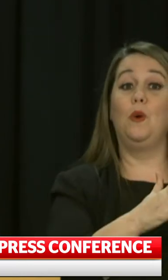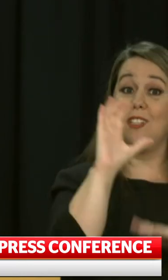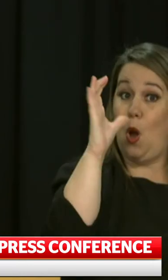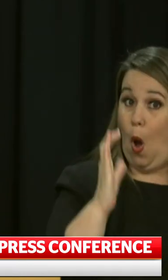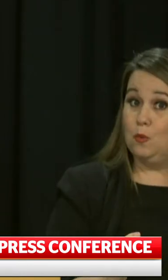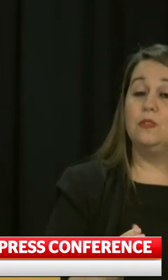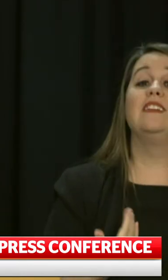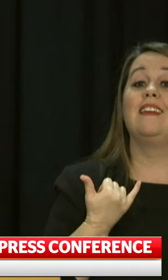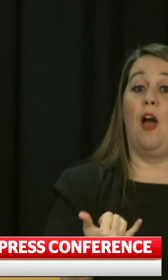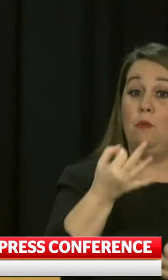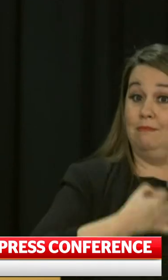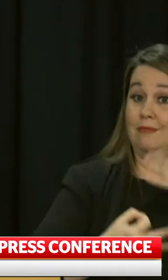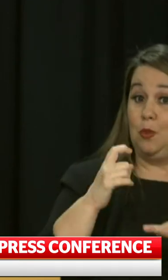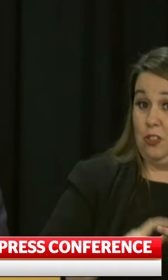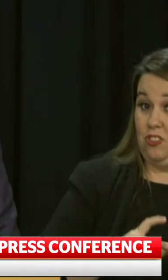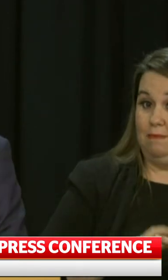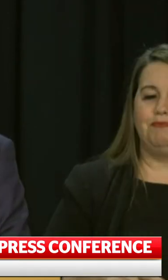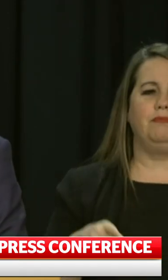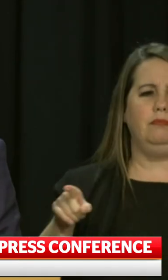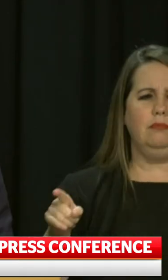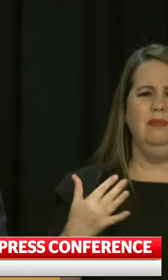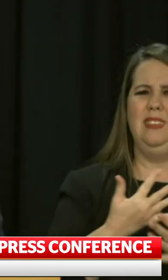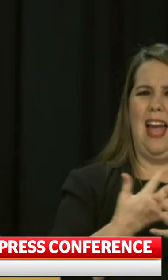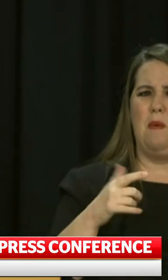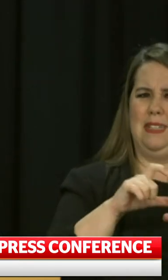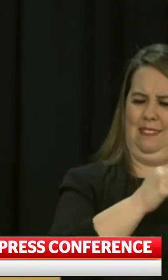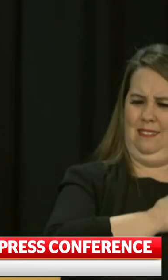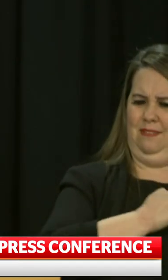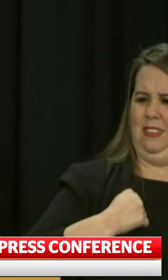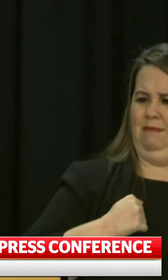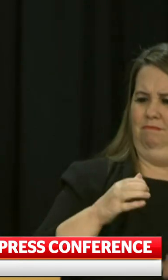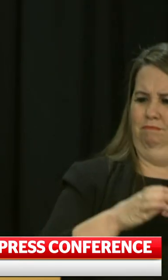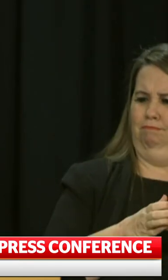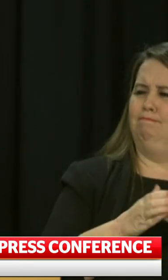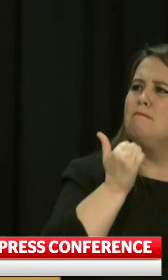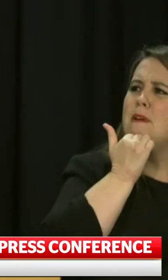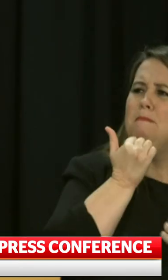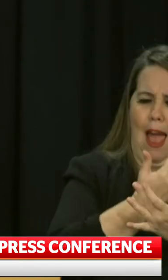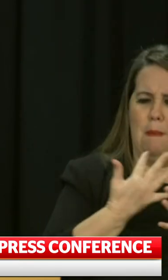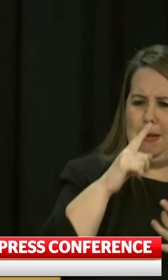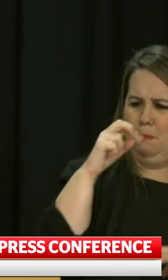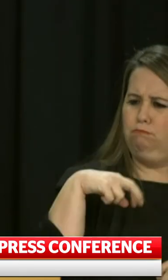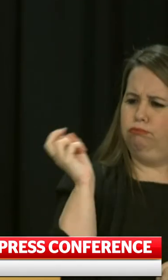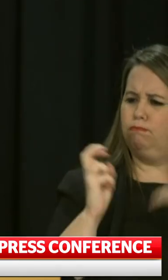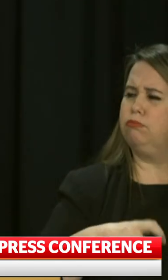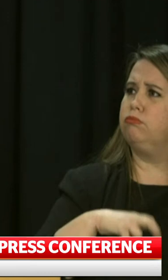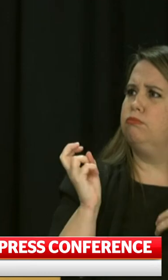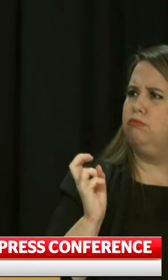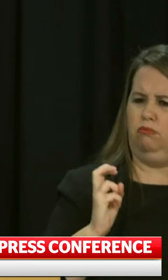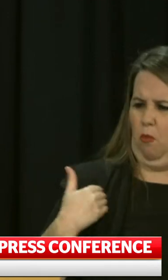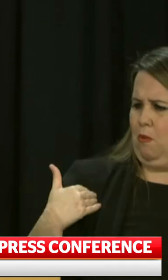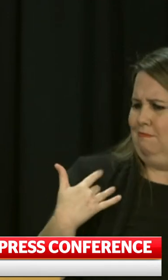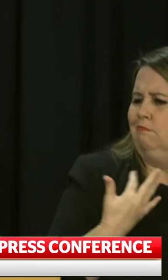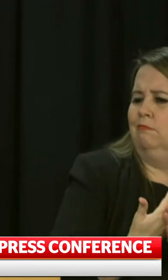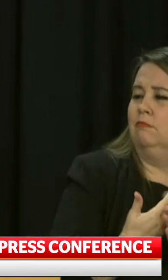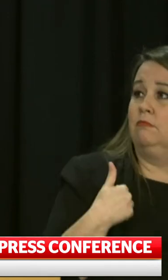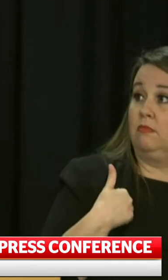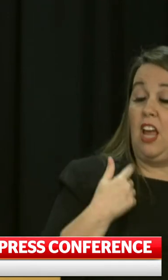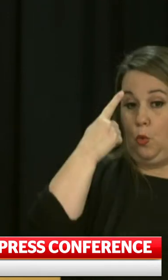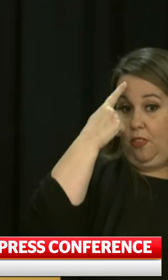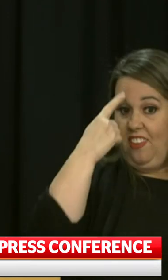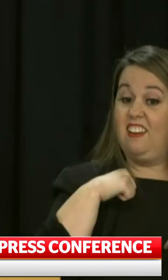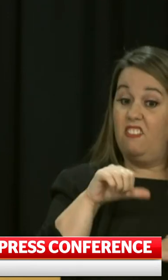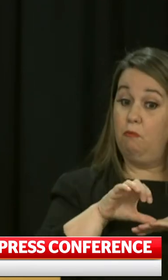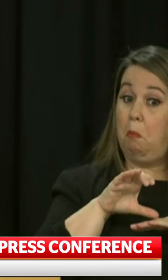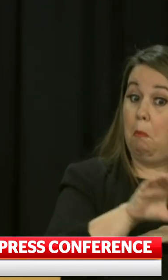Prime Minister, how many Defence Force personnel have left in recent months, and do you think that this will stop the flow